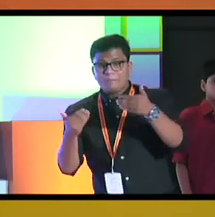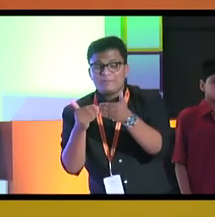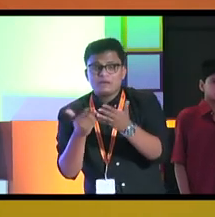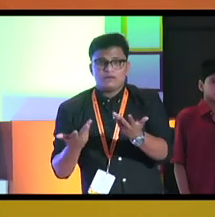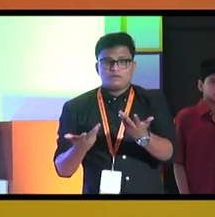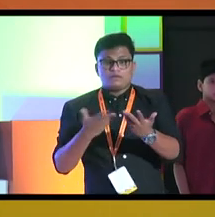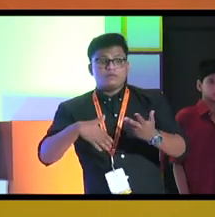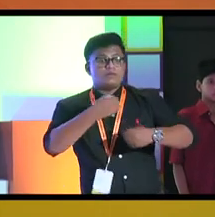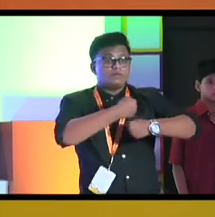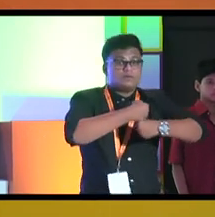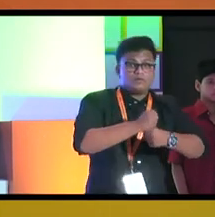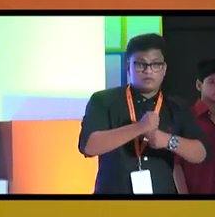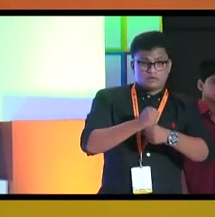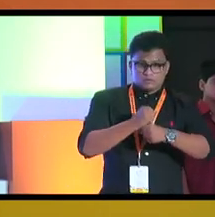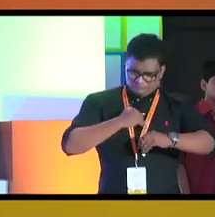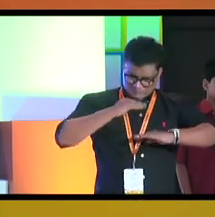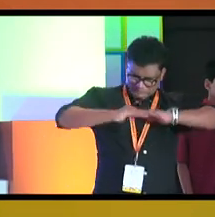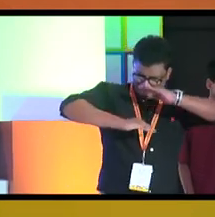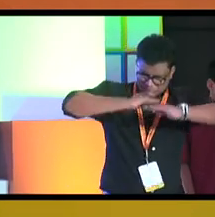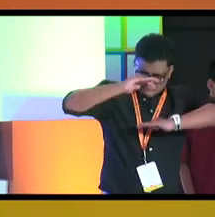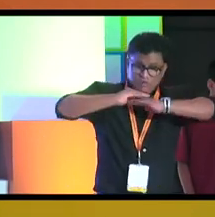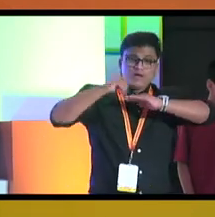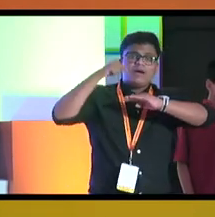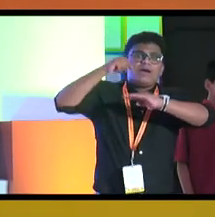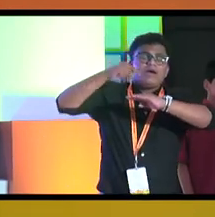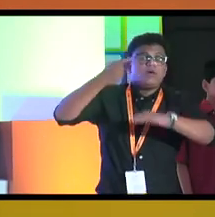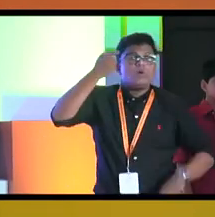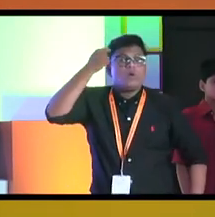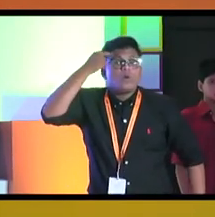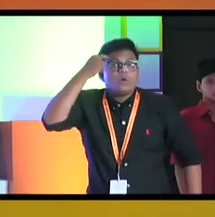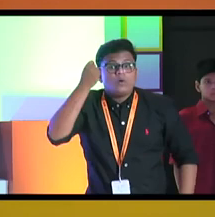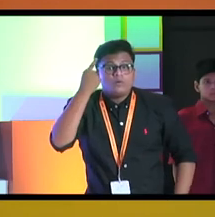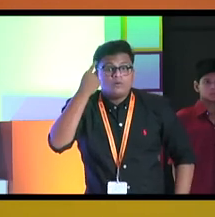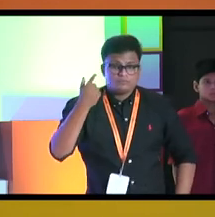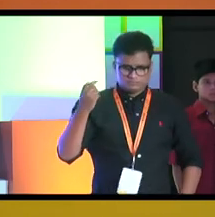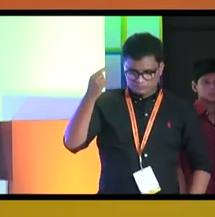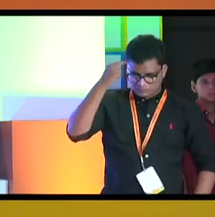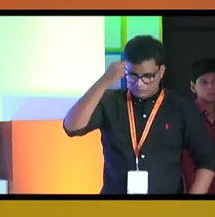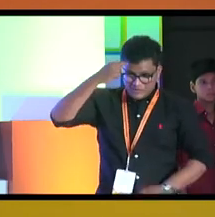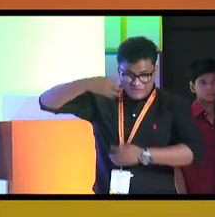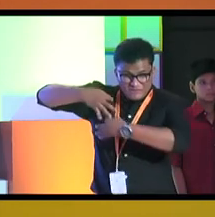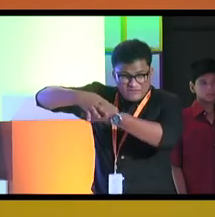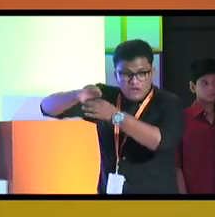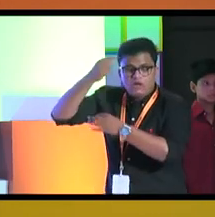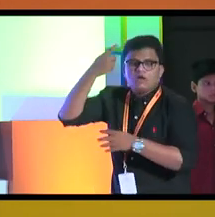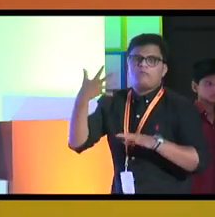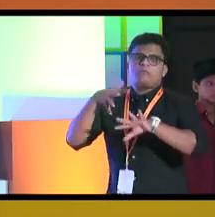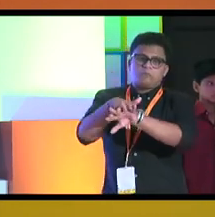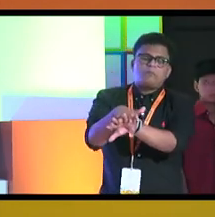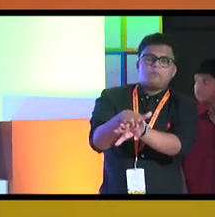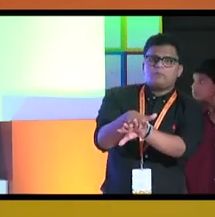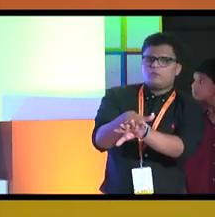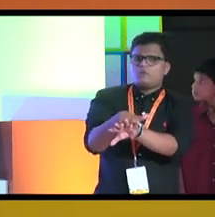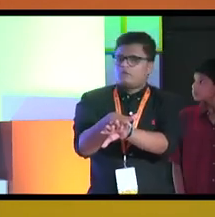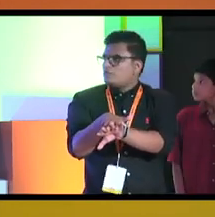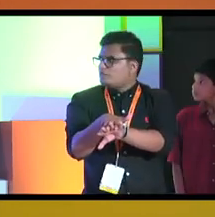all develop the understanding of and mindset for inclusion. Some of the viewer mentioned,